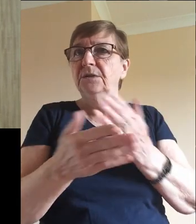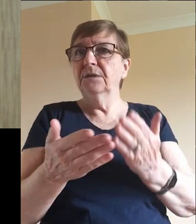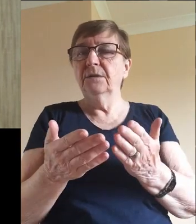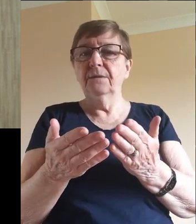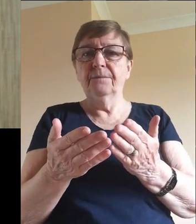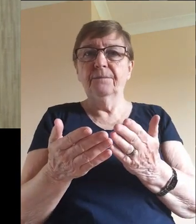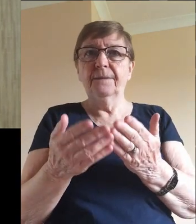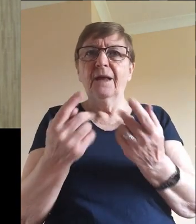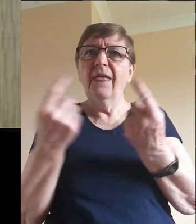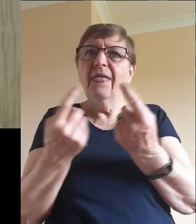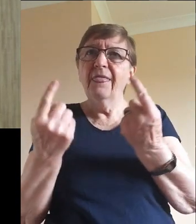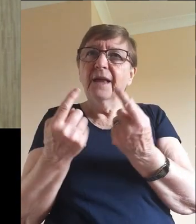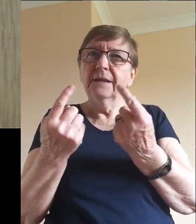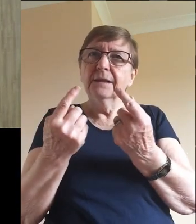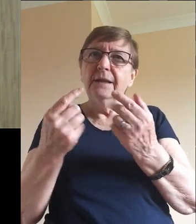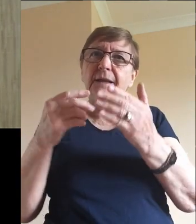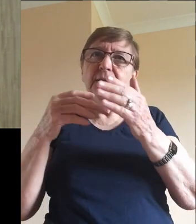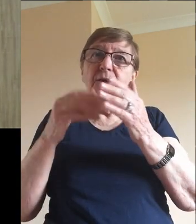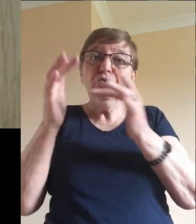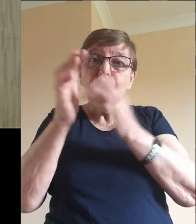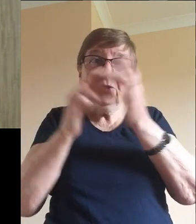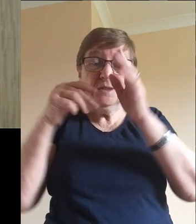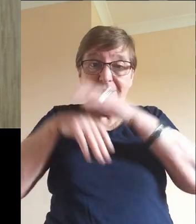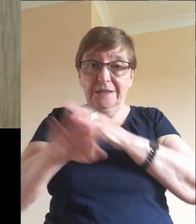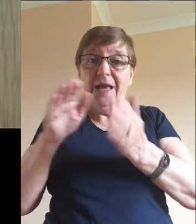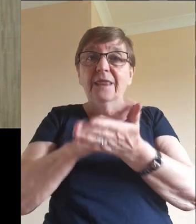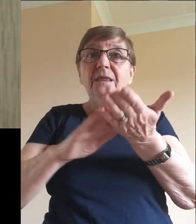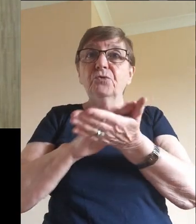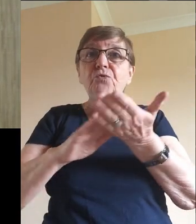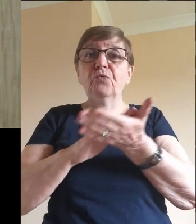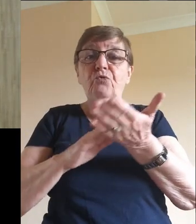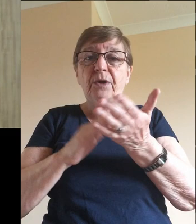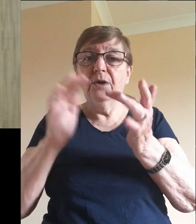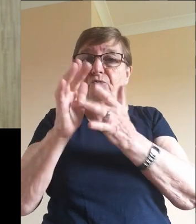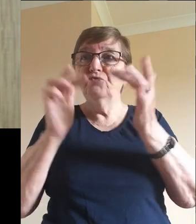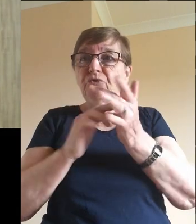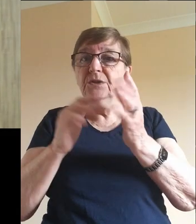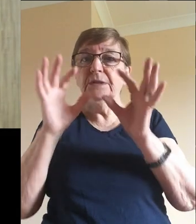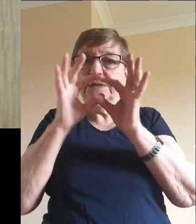You see, the thing is, in the story, Jesus does neither. Jesus' silence